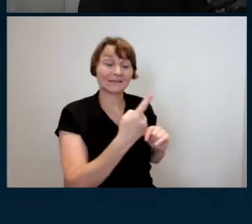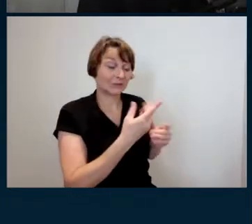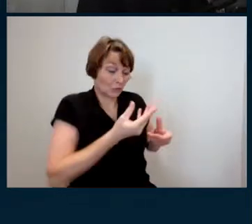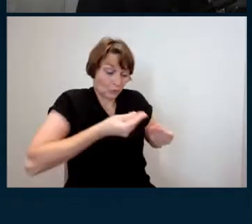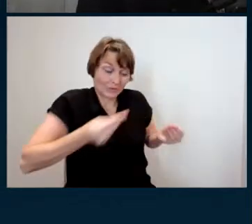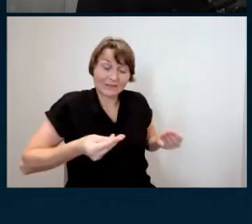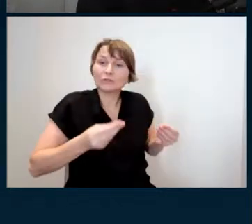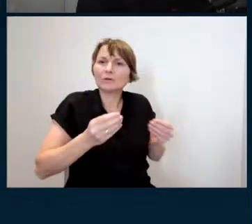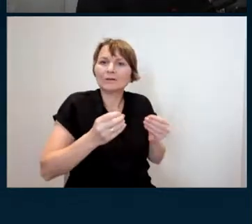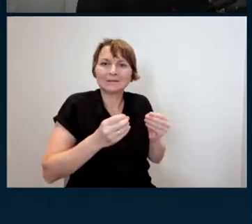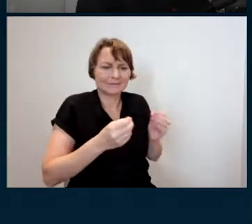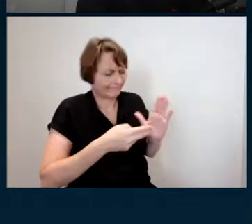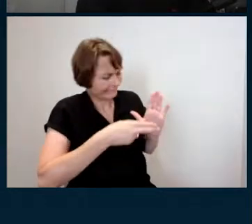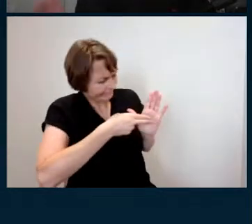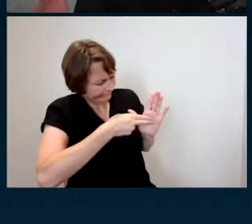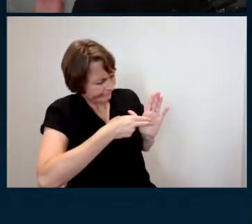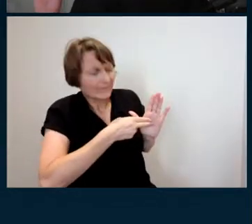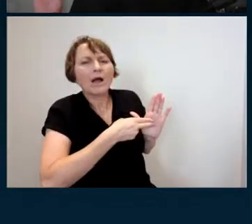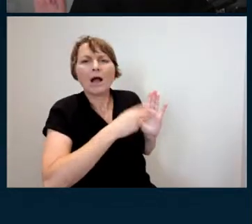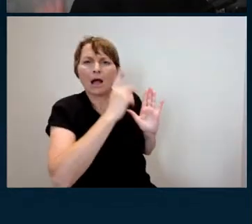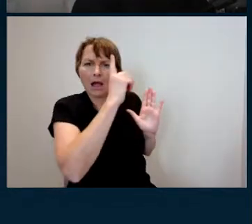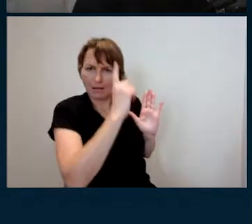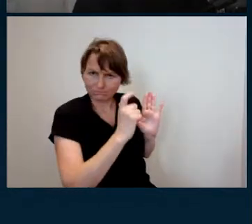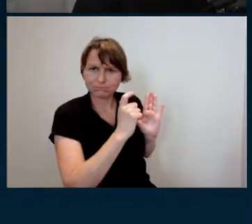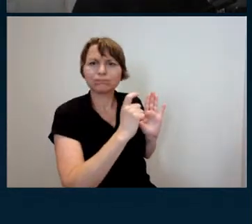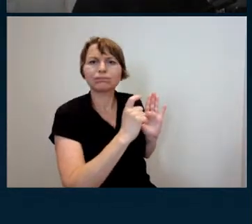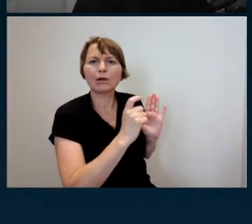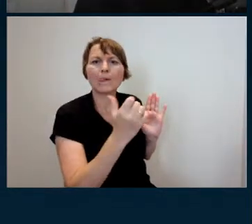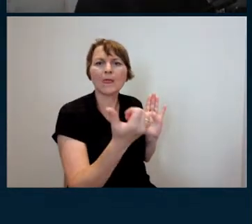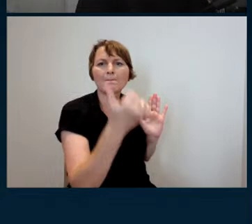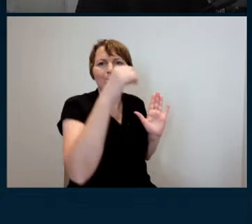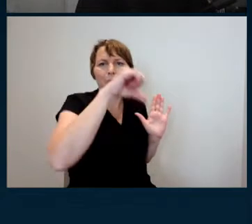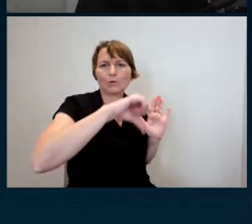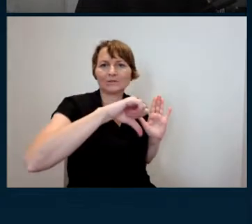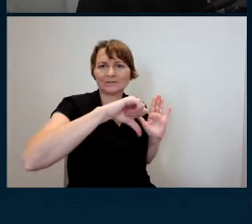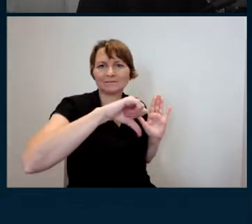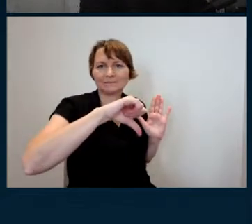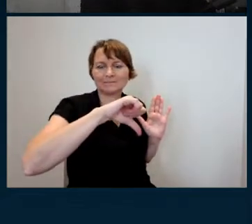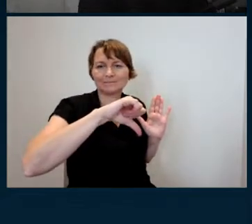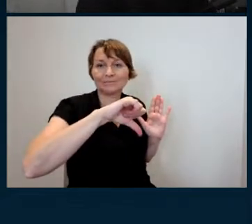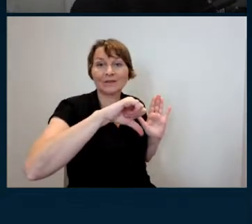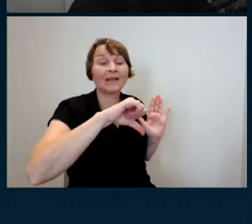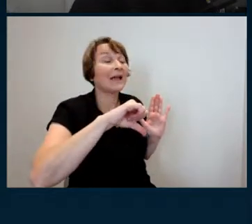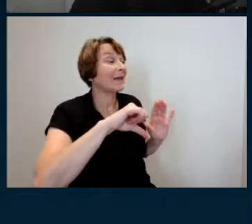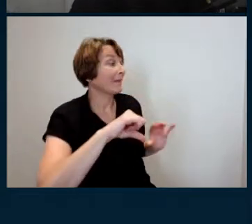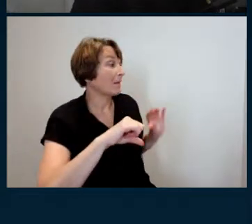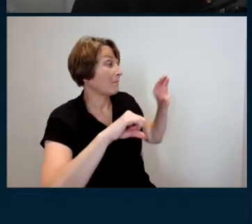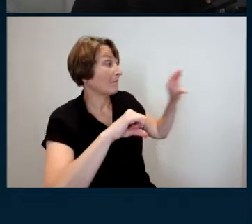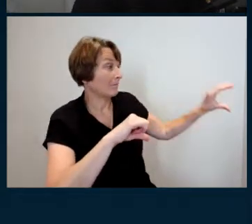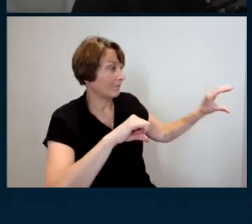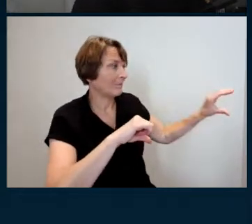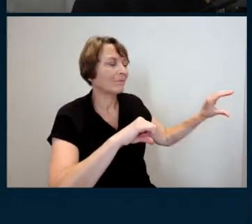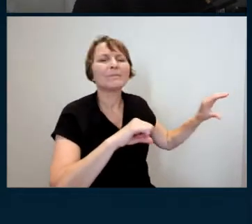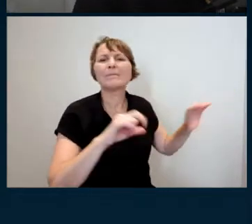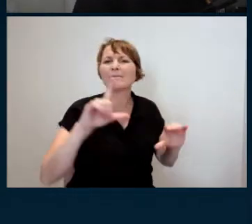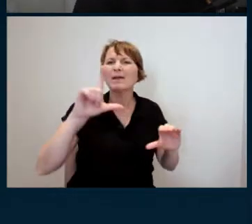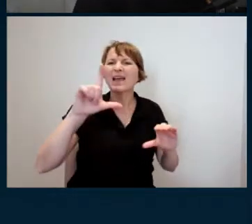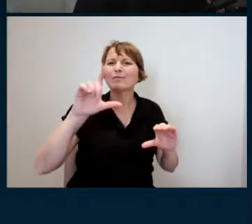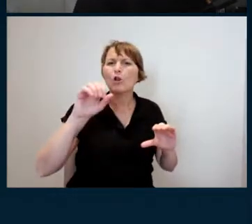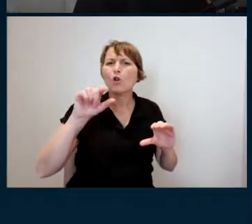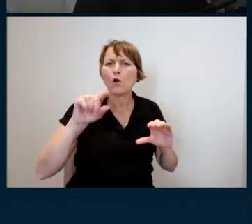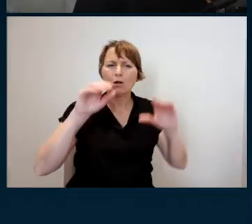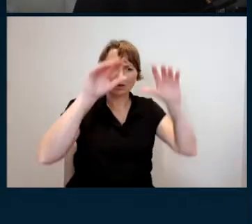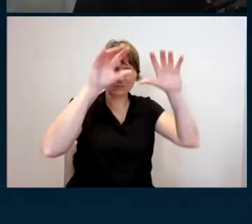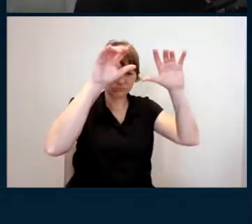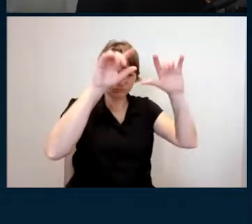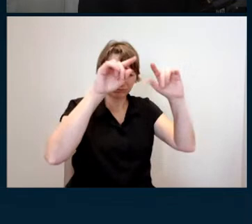queue. And that output gets put into the log. And I have Azure Monitor set up with the log with